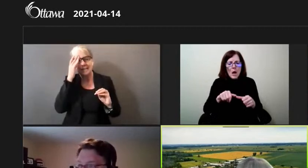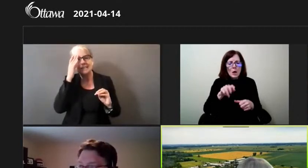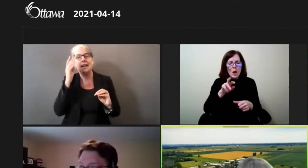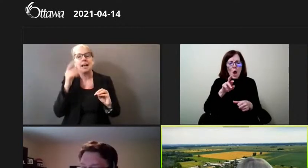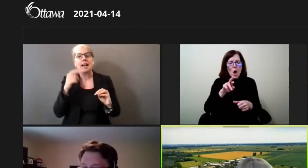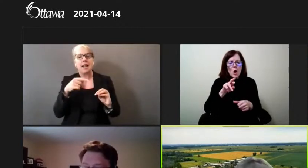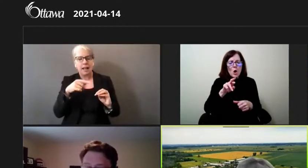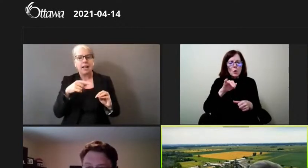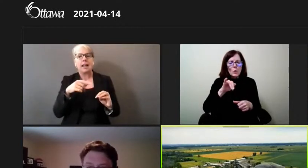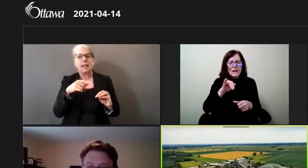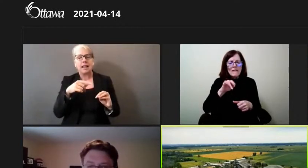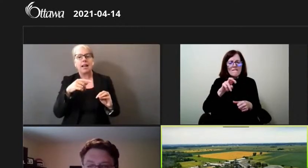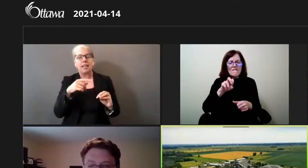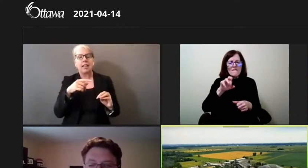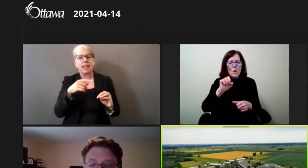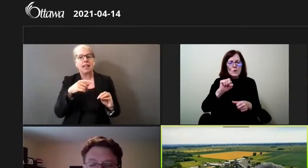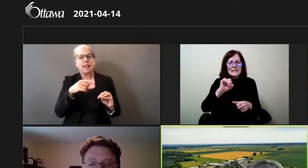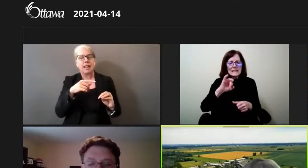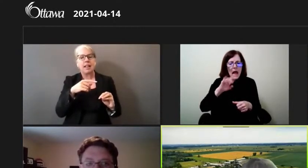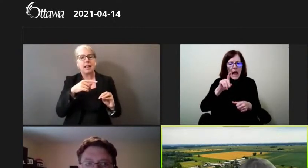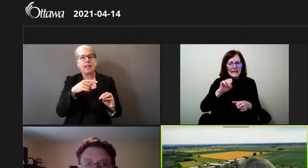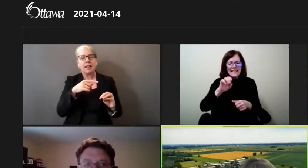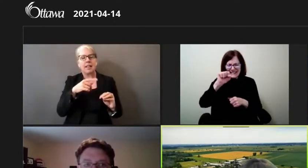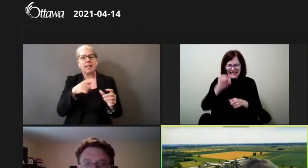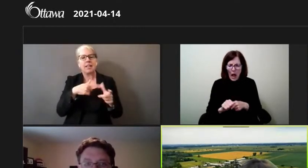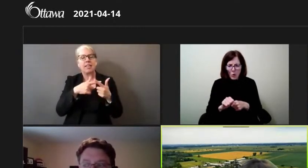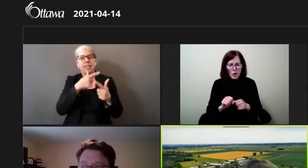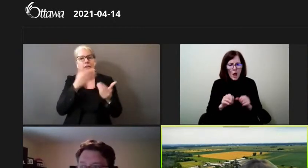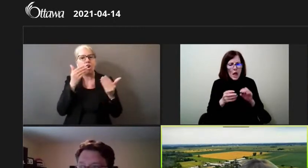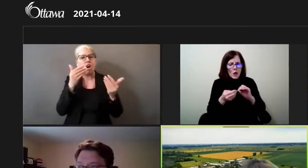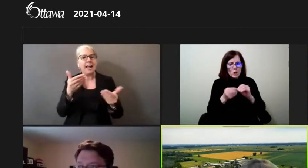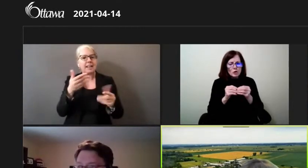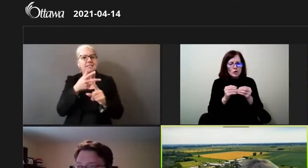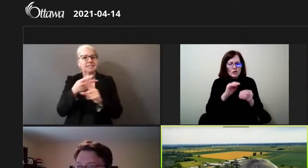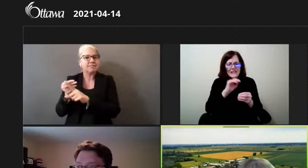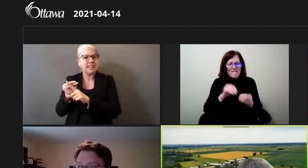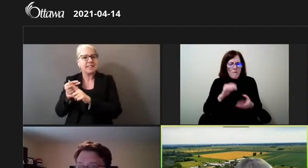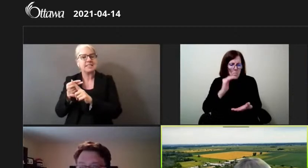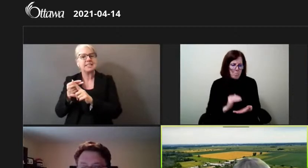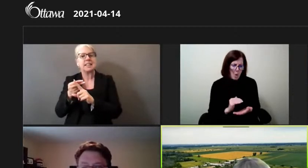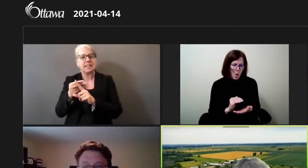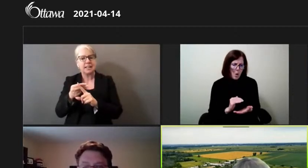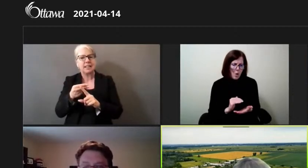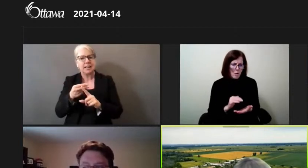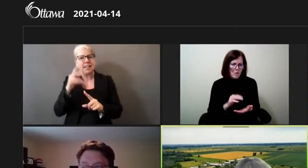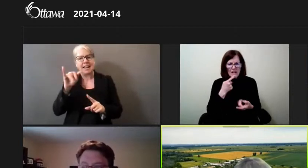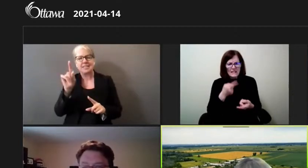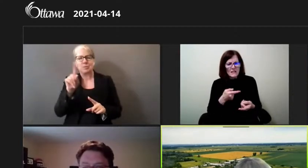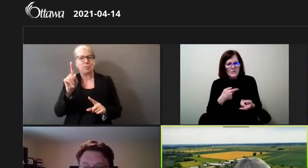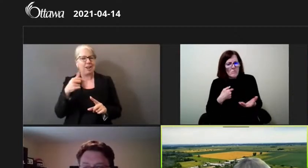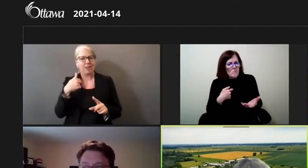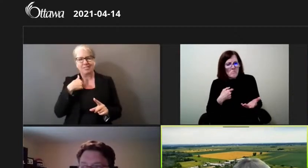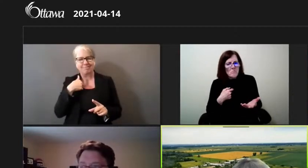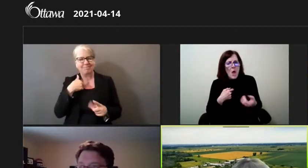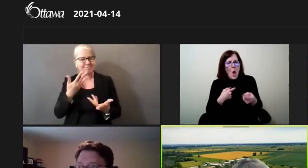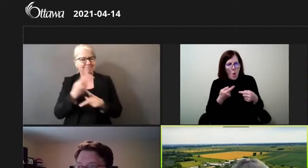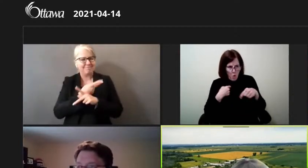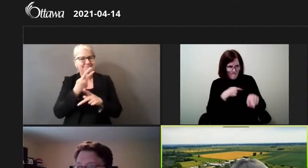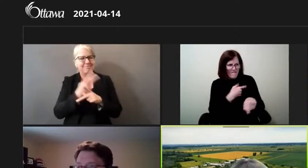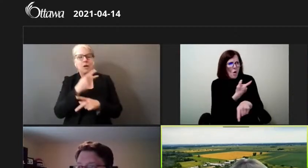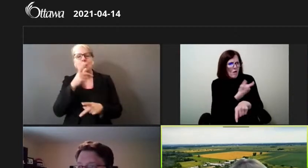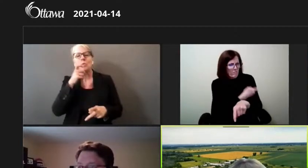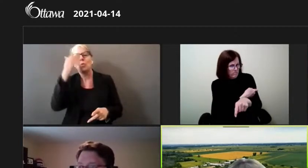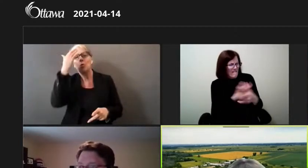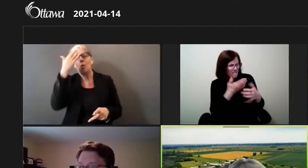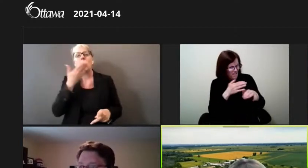numbers, and they are, they've gone to get their immunization. This is where I go back to, who knows best